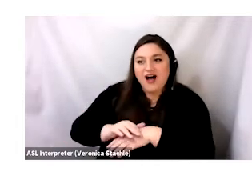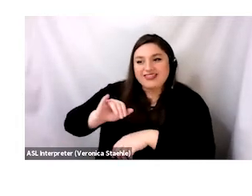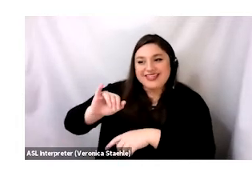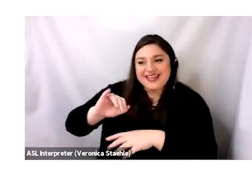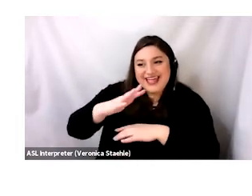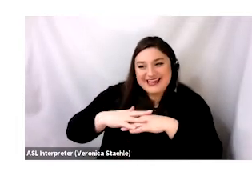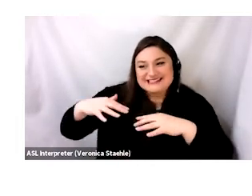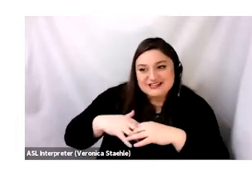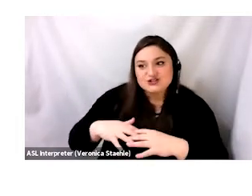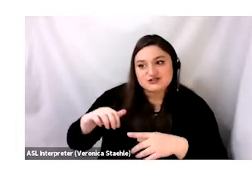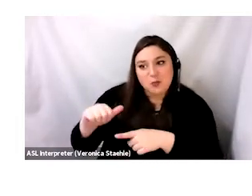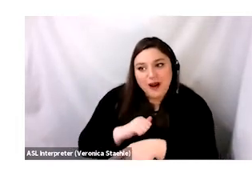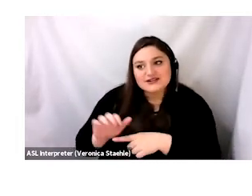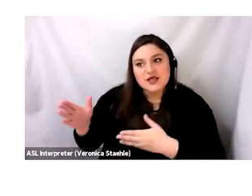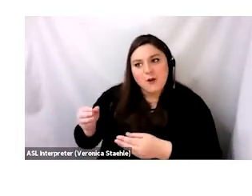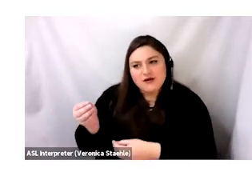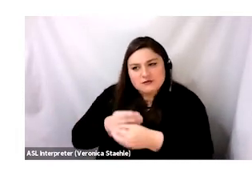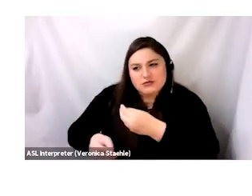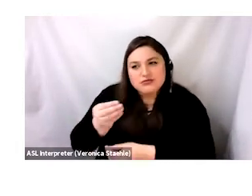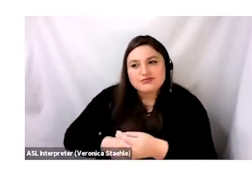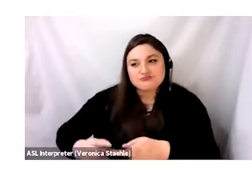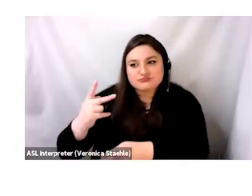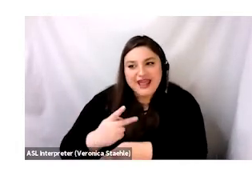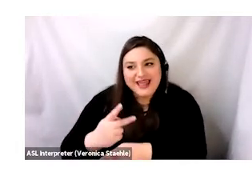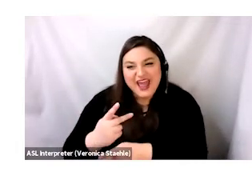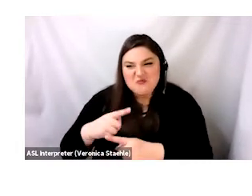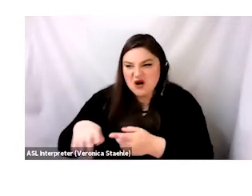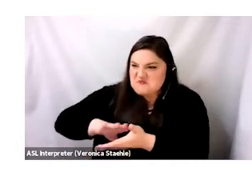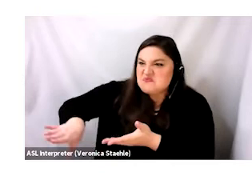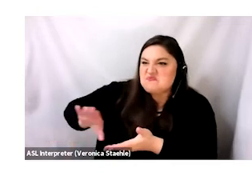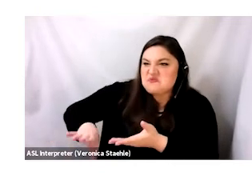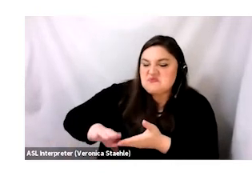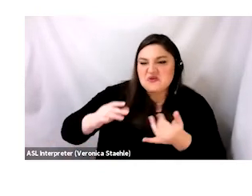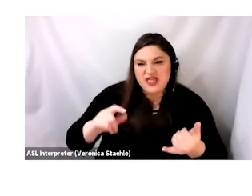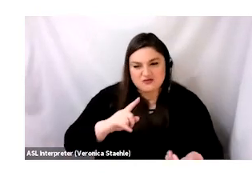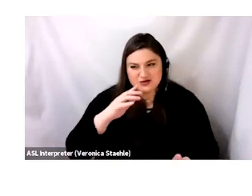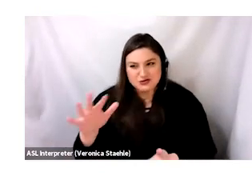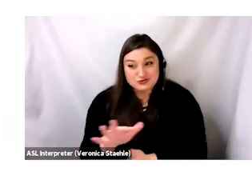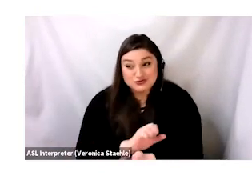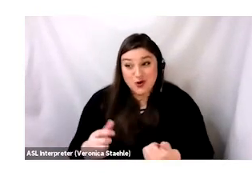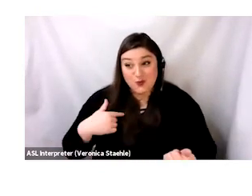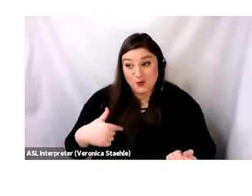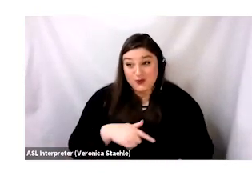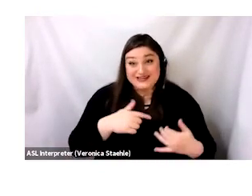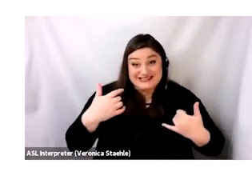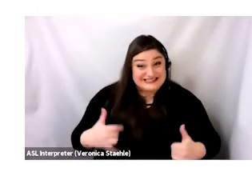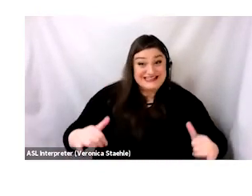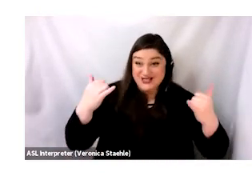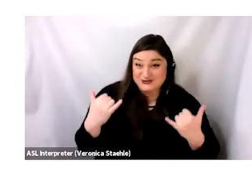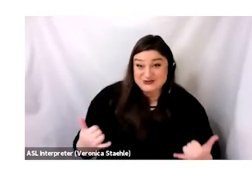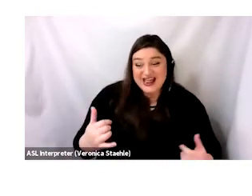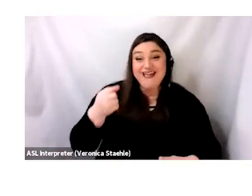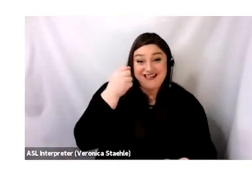still feeling the effects of this environmental violence that the history of cotton cultivation